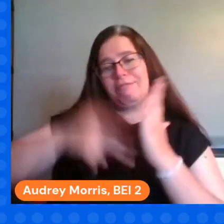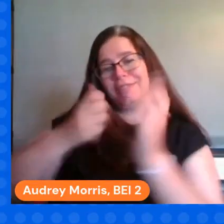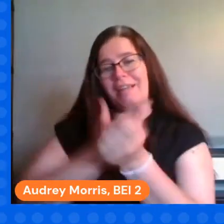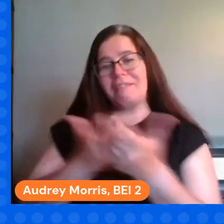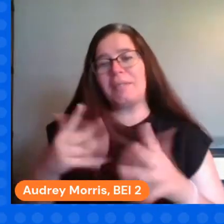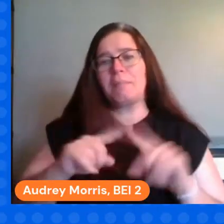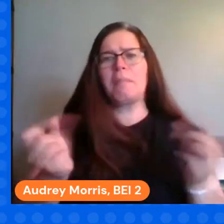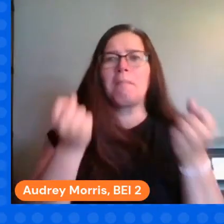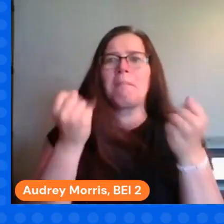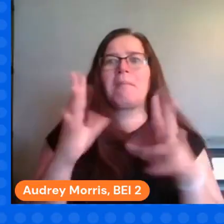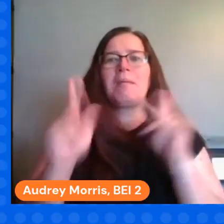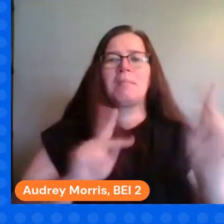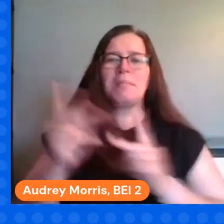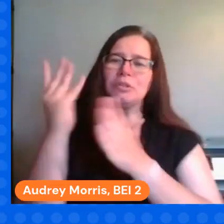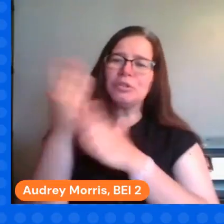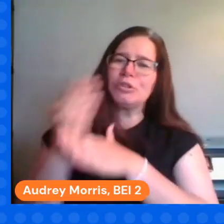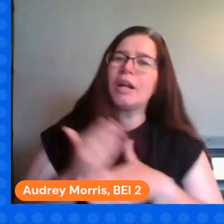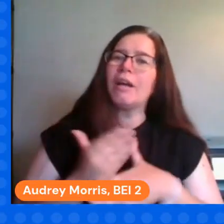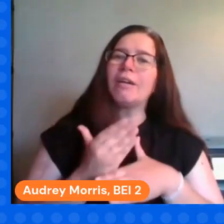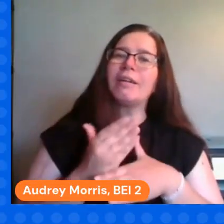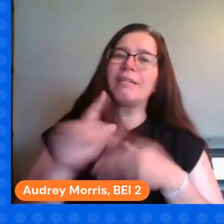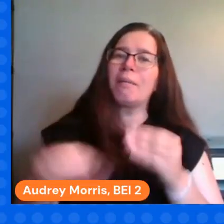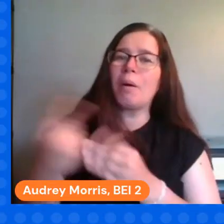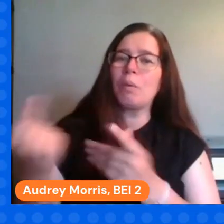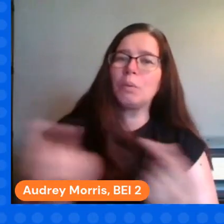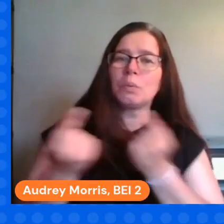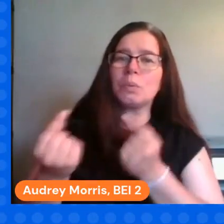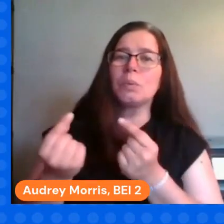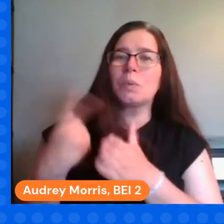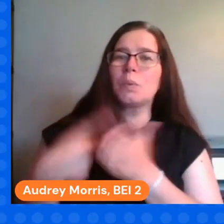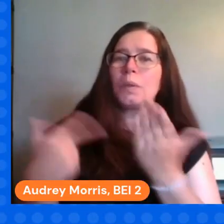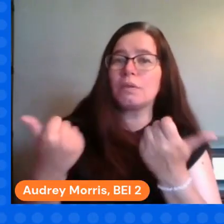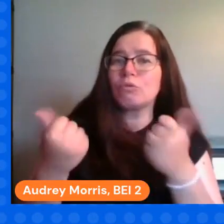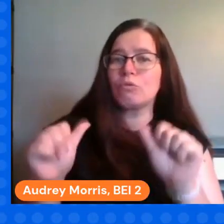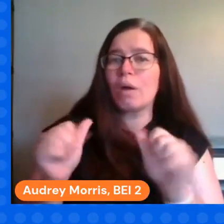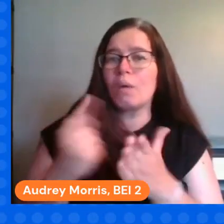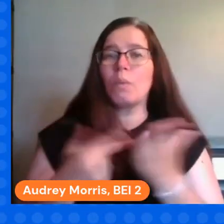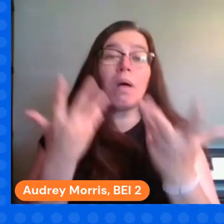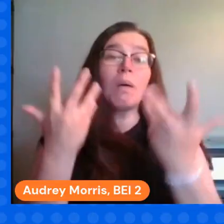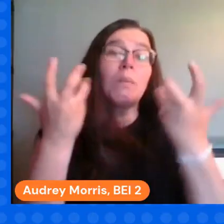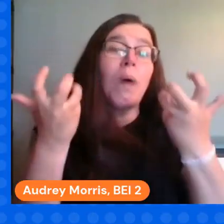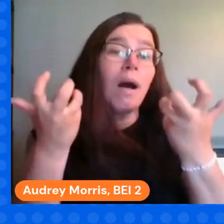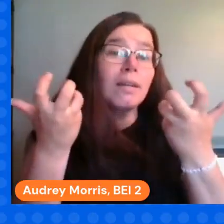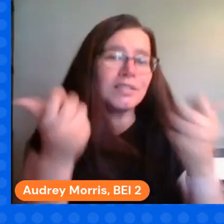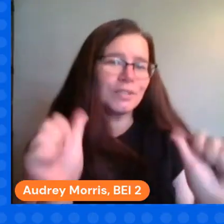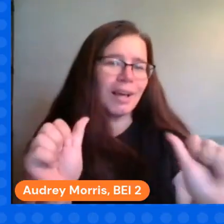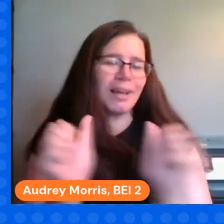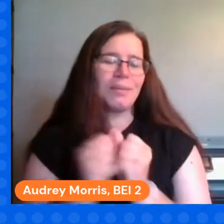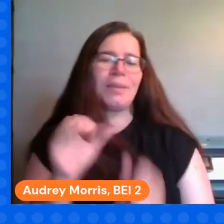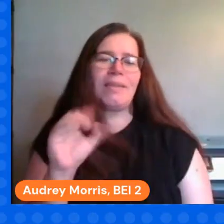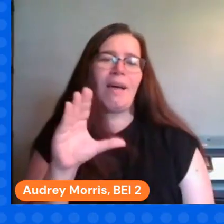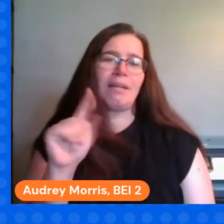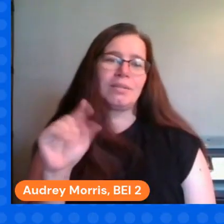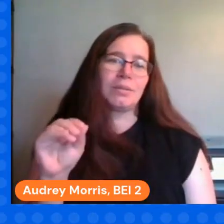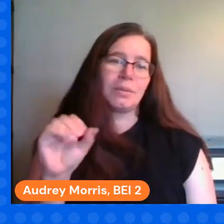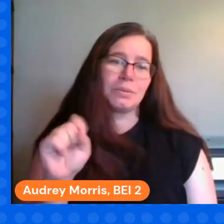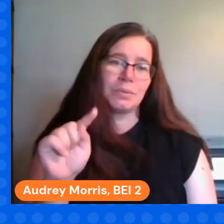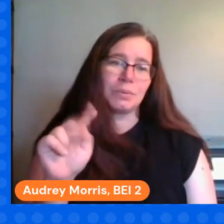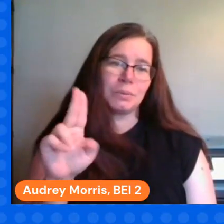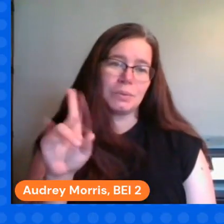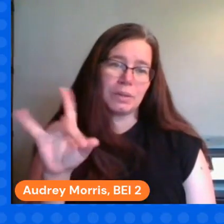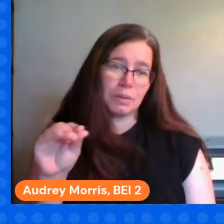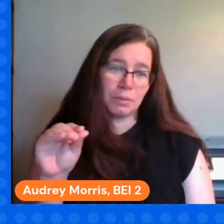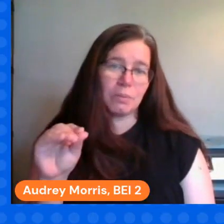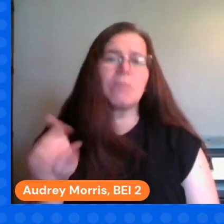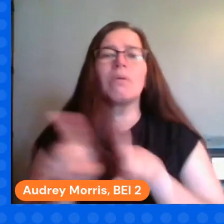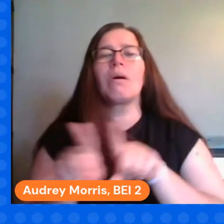a bit of what they are doing, what they have tried, what they want to try with OctoStudio. And I think, and also like after this, all